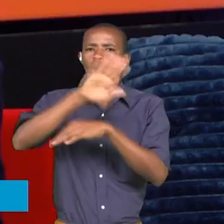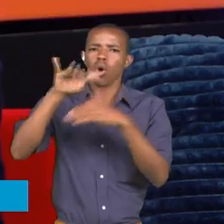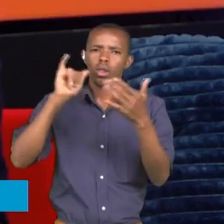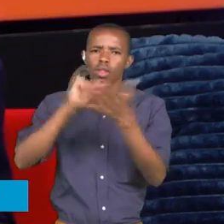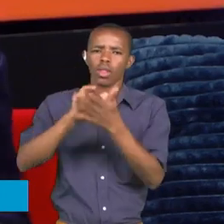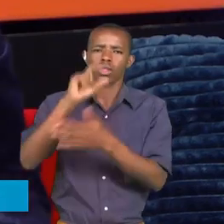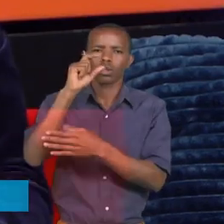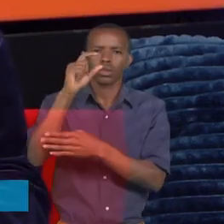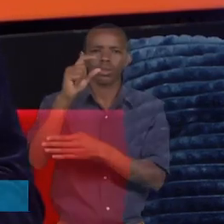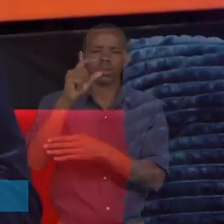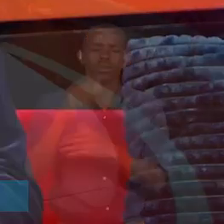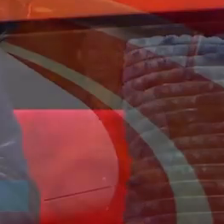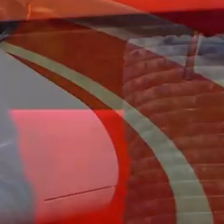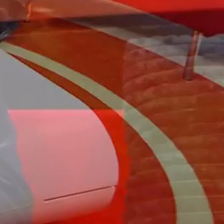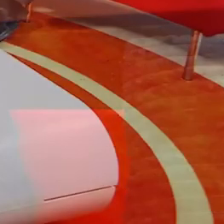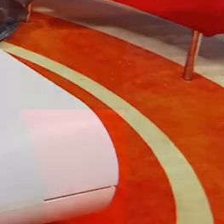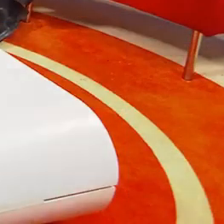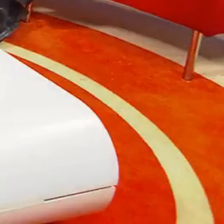short break.